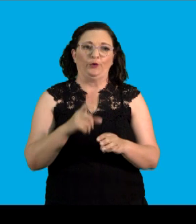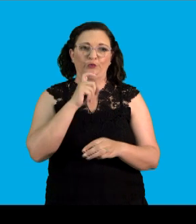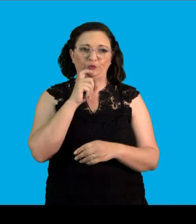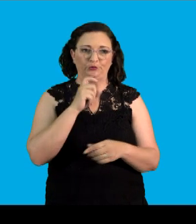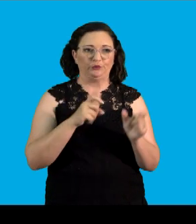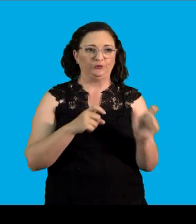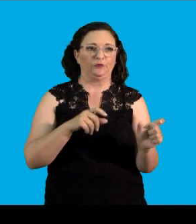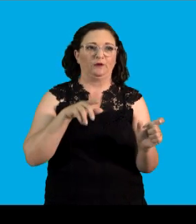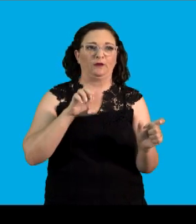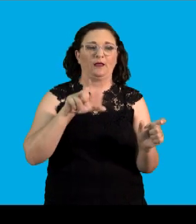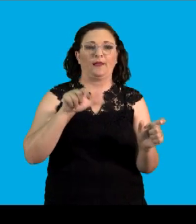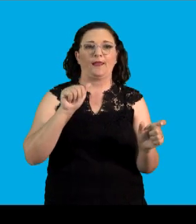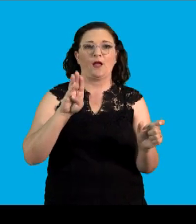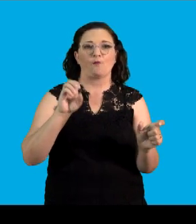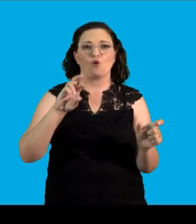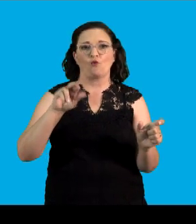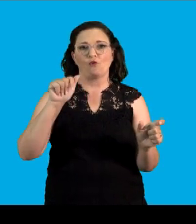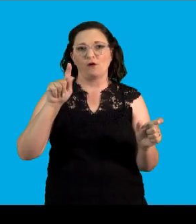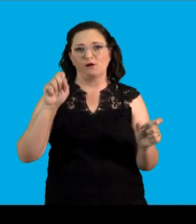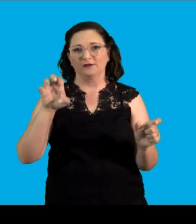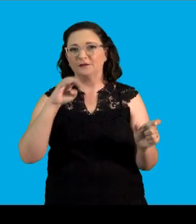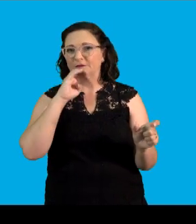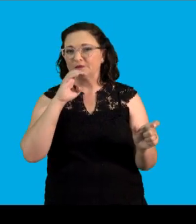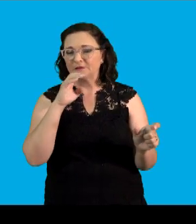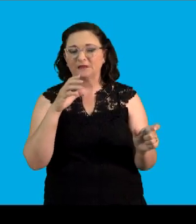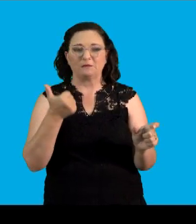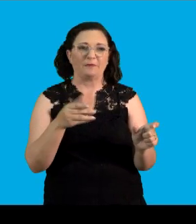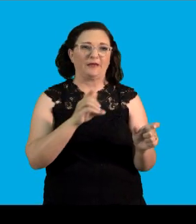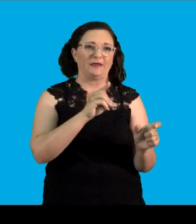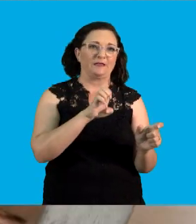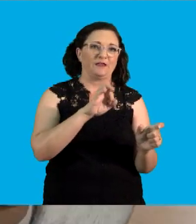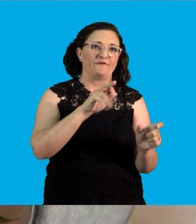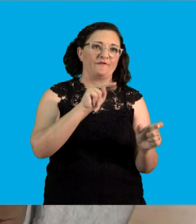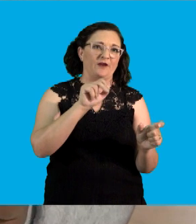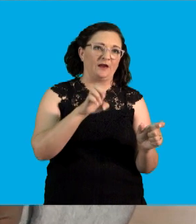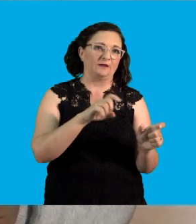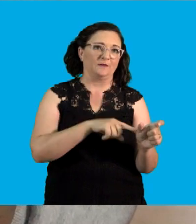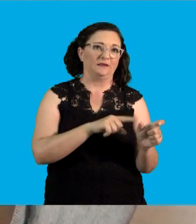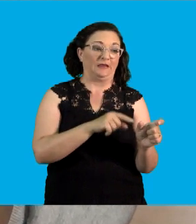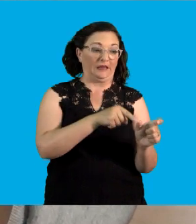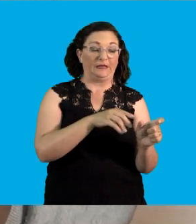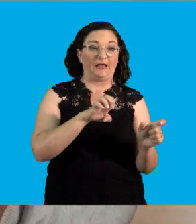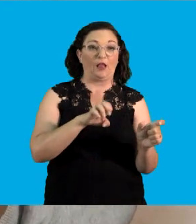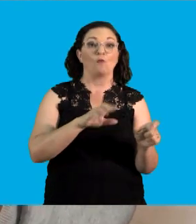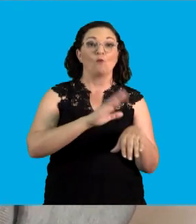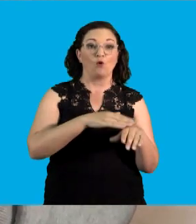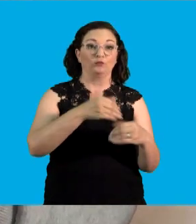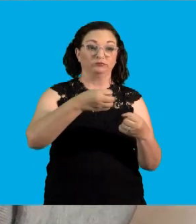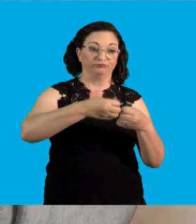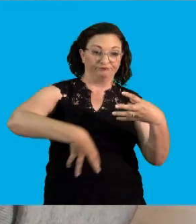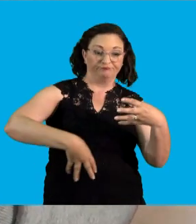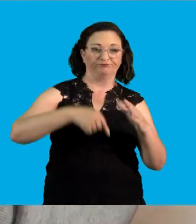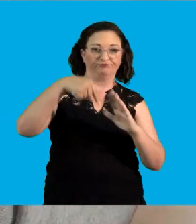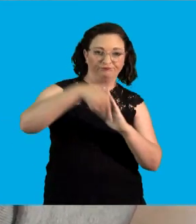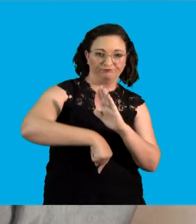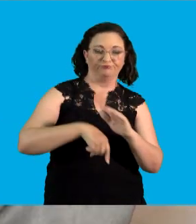to explain a little bit further. Sometimes they'll say define. When they say define, you know it doesn't have to be a little bit further. But the minute they say